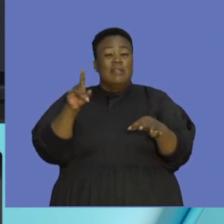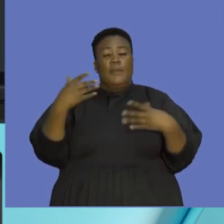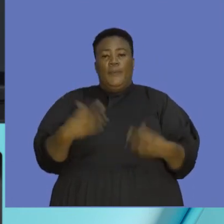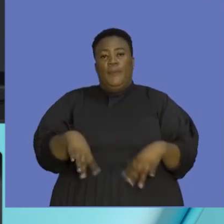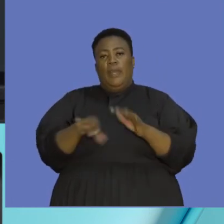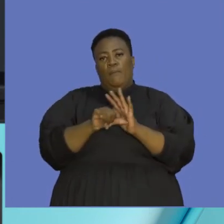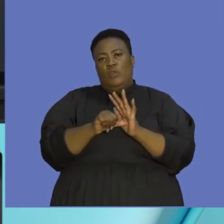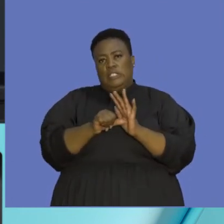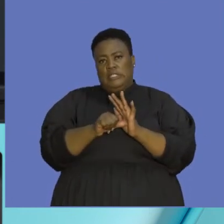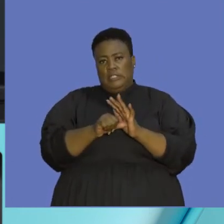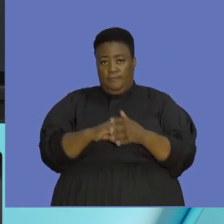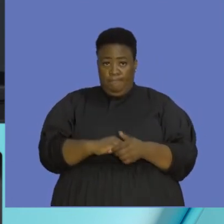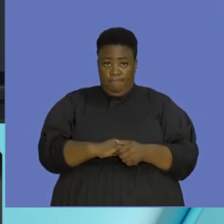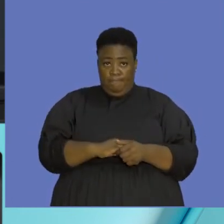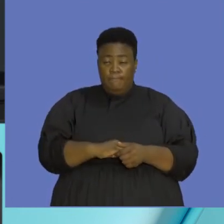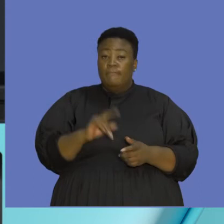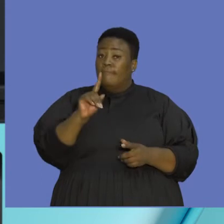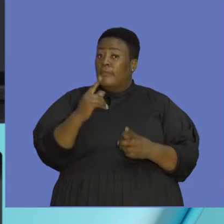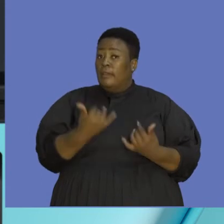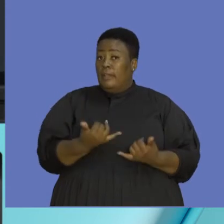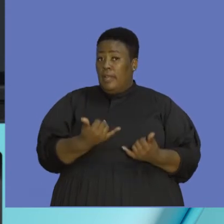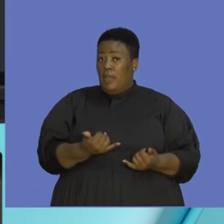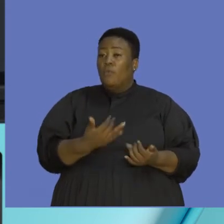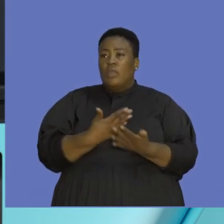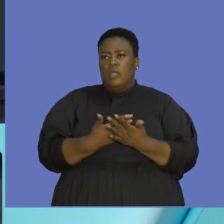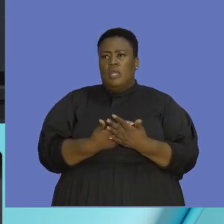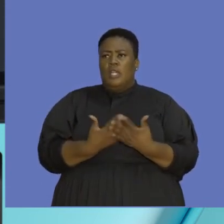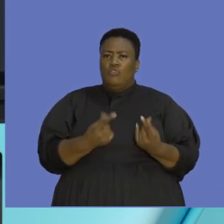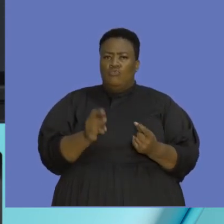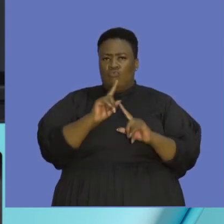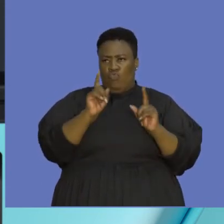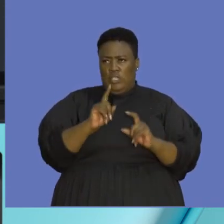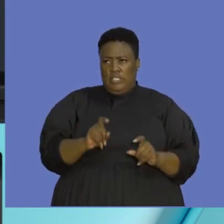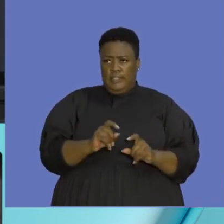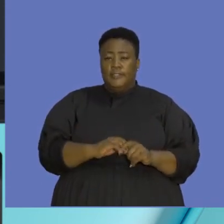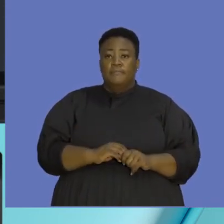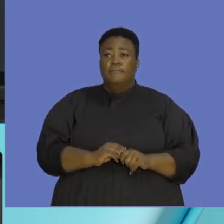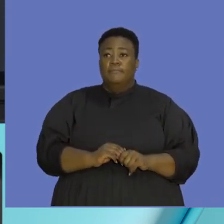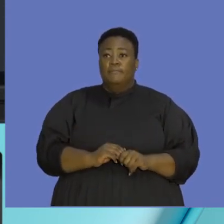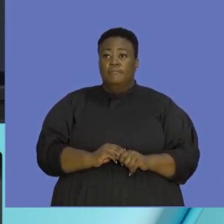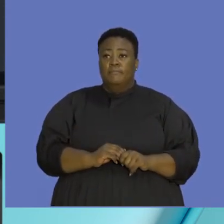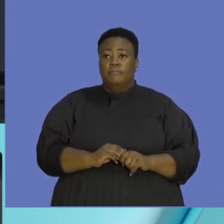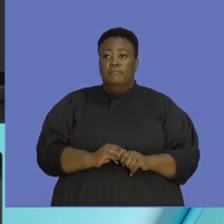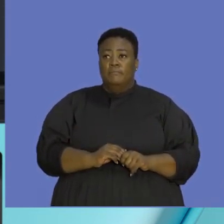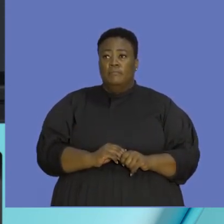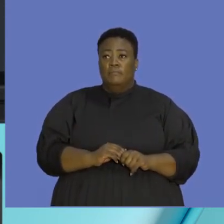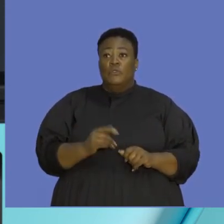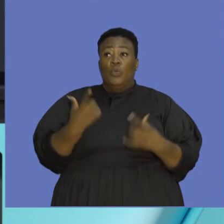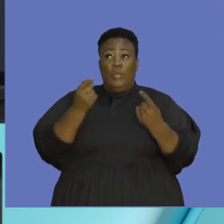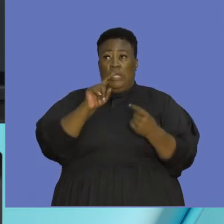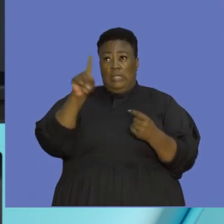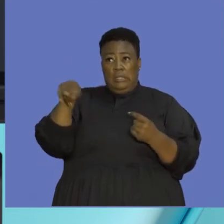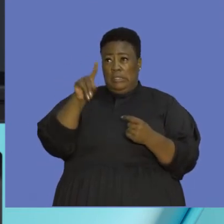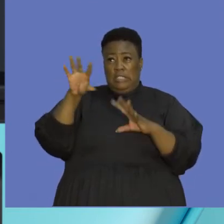very, very important one. Now we can do some questions. So here we go. We've done all of